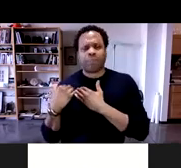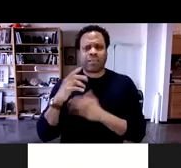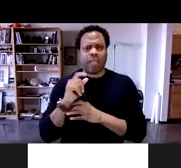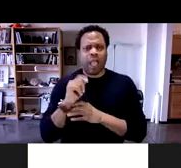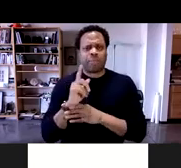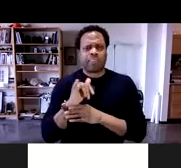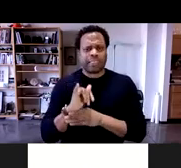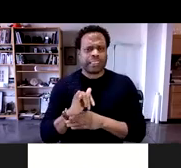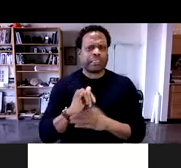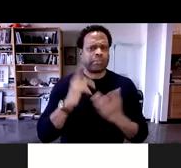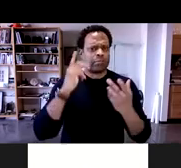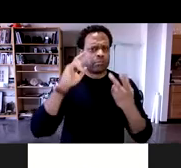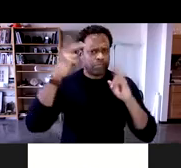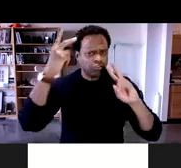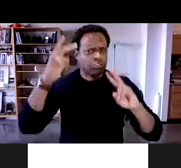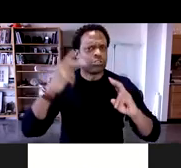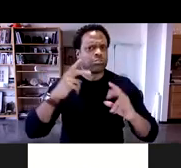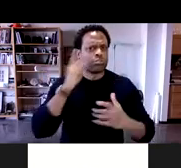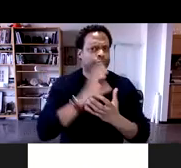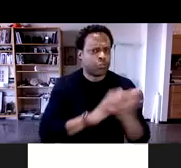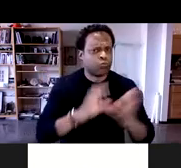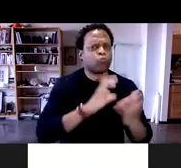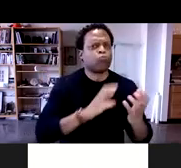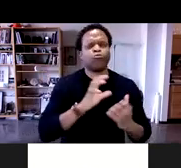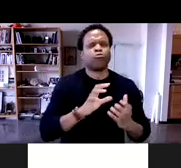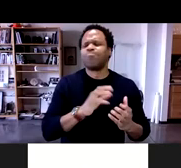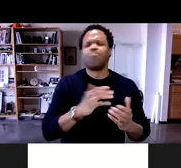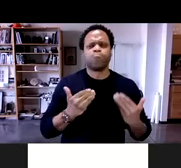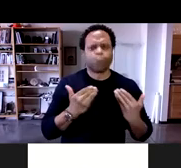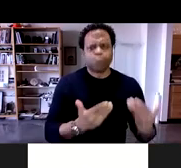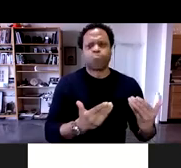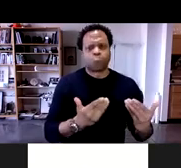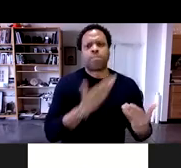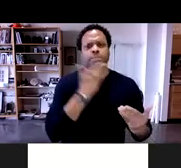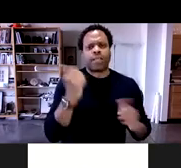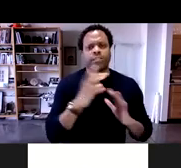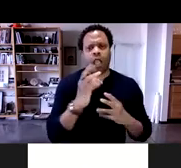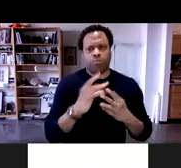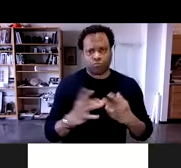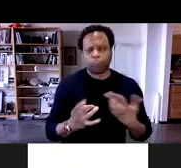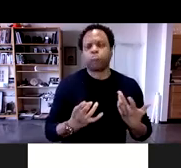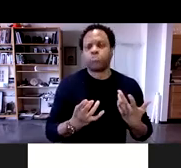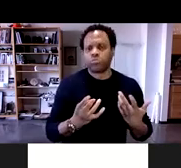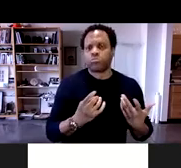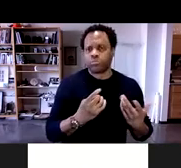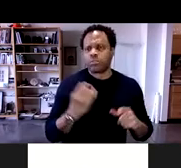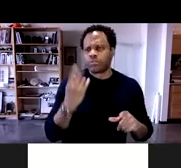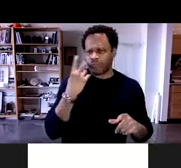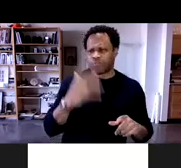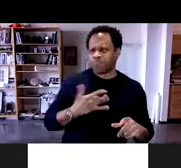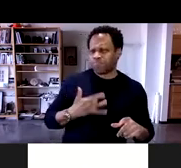it may feel rude, or it feels sort of like it's too much of like a responsibility on your part, but just go ahead and avoid